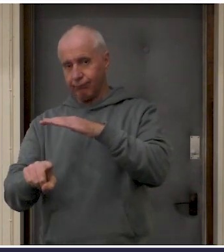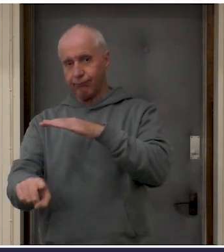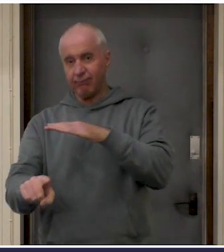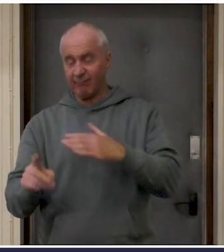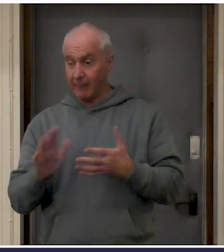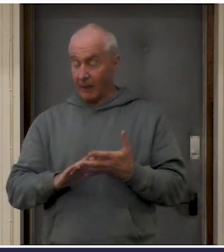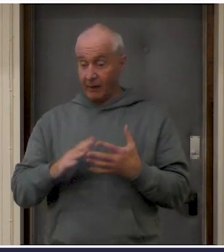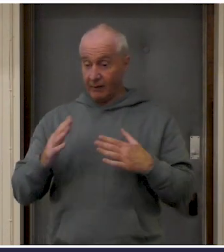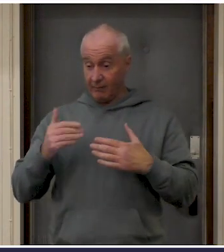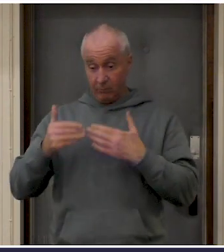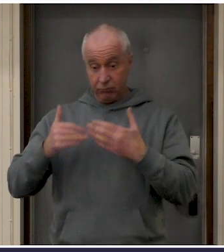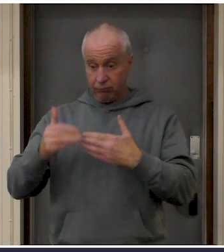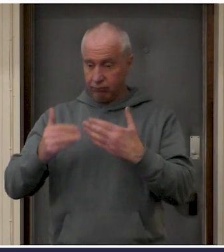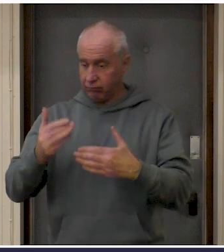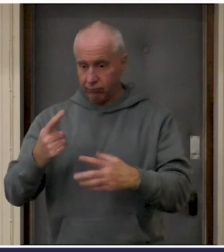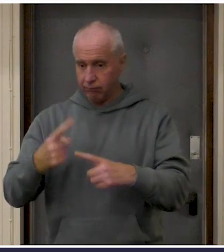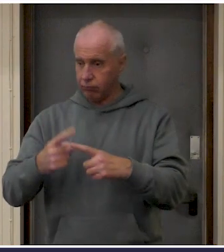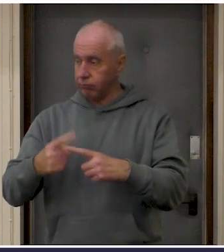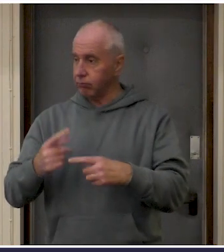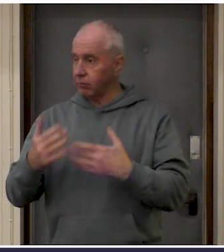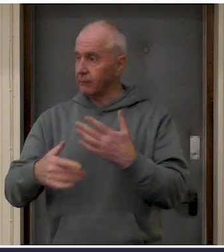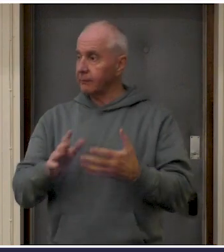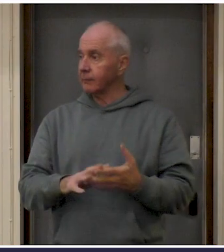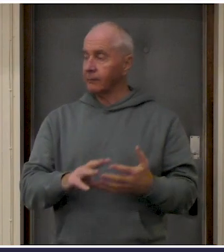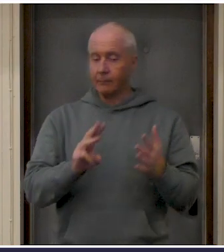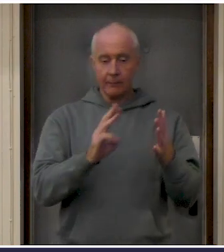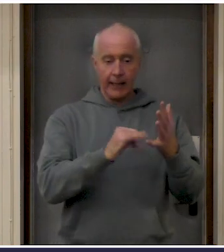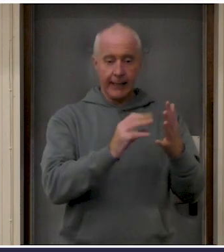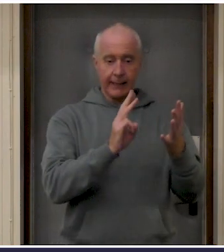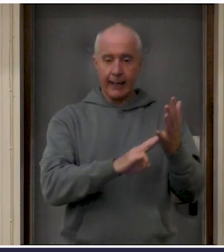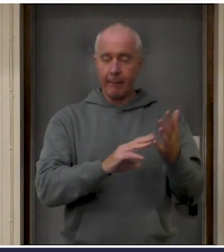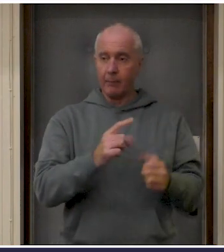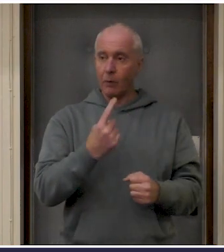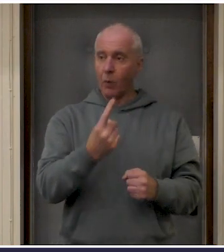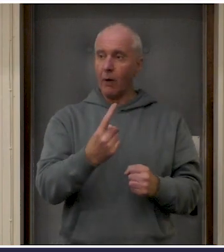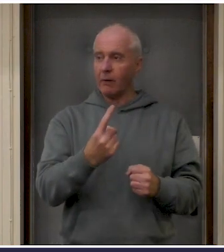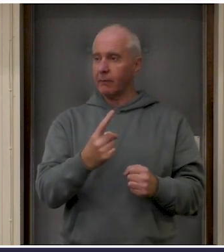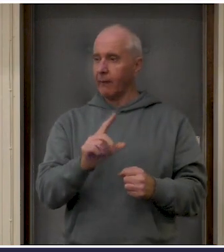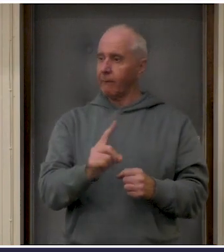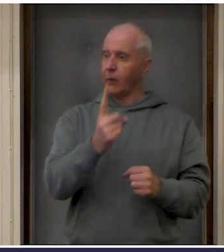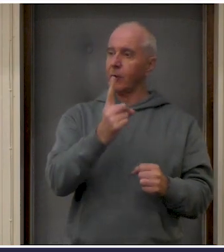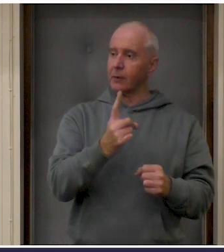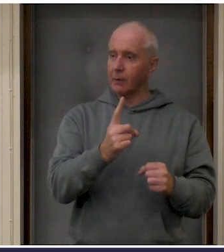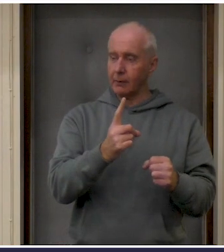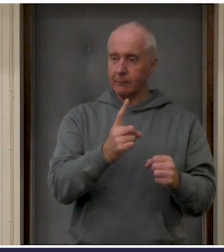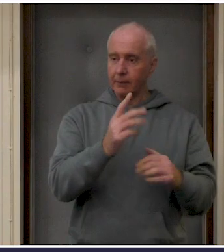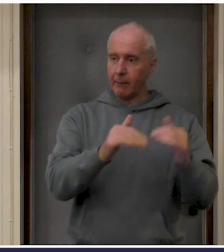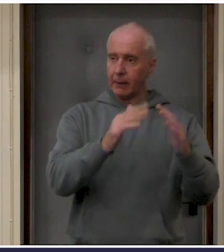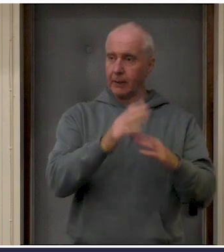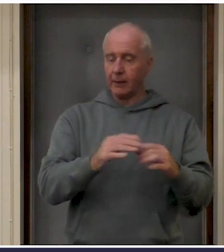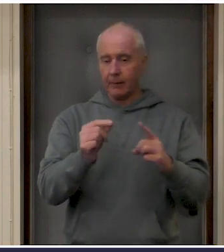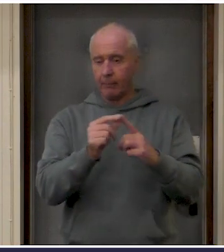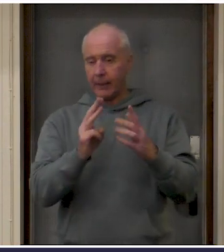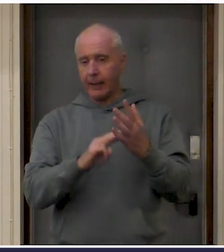And as we go along, so the first prototype reactor was SM1. We'll talk a bit in detail about PM3A in